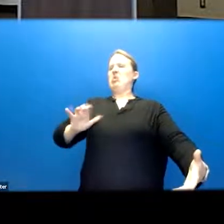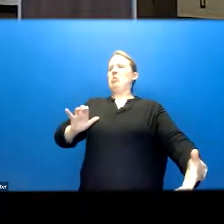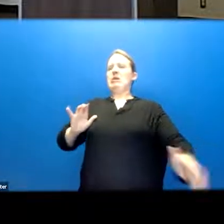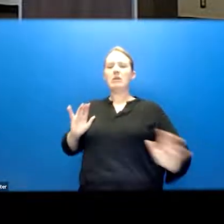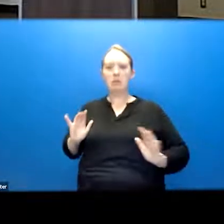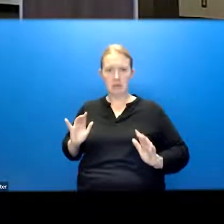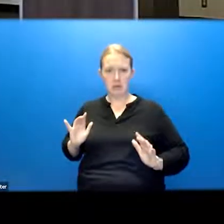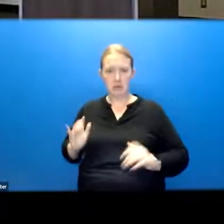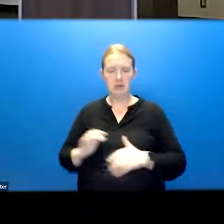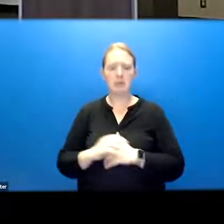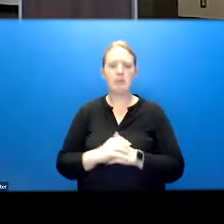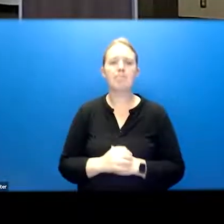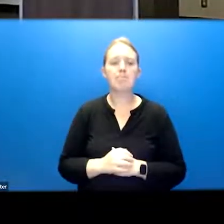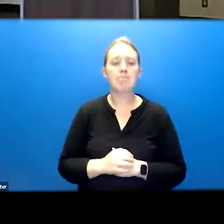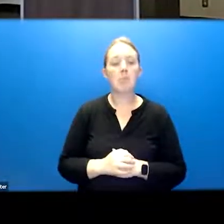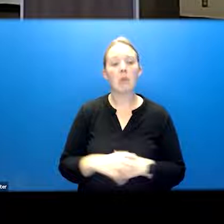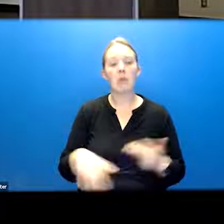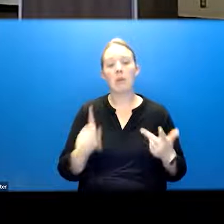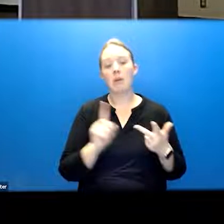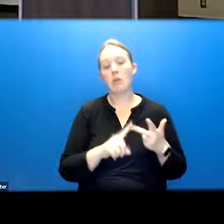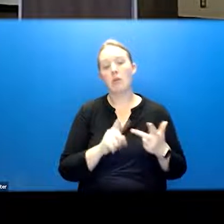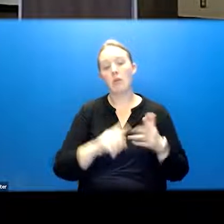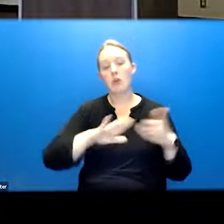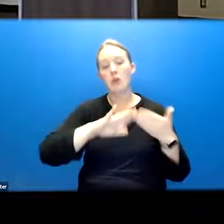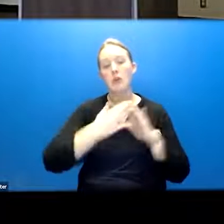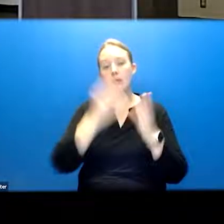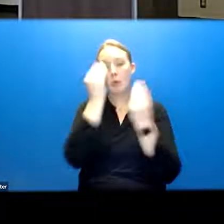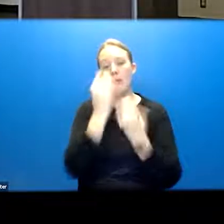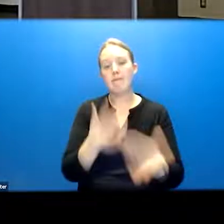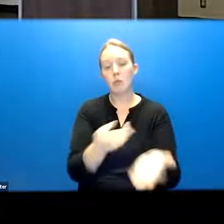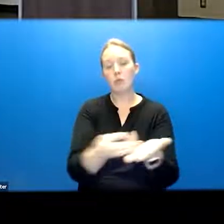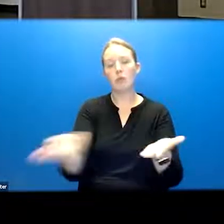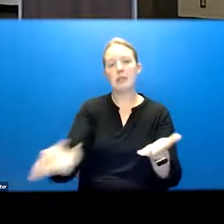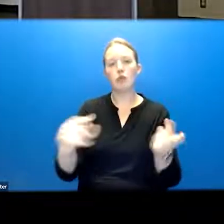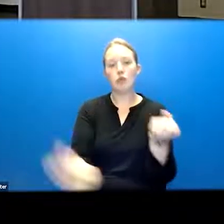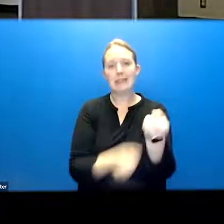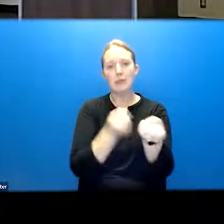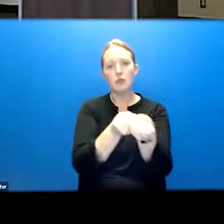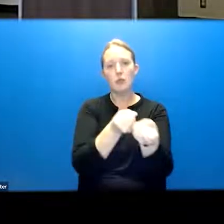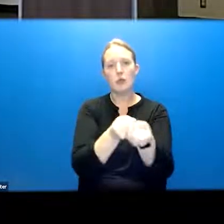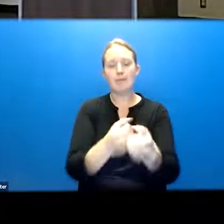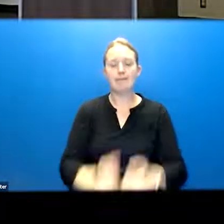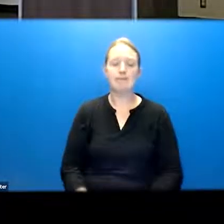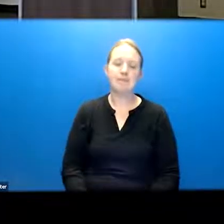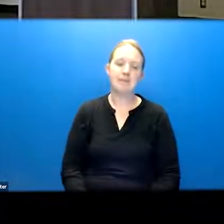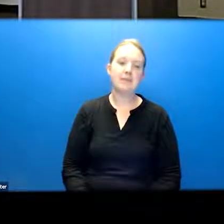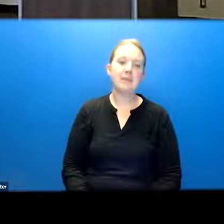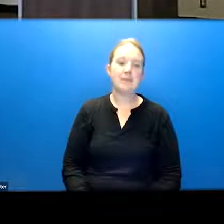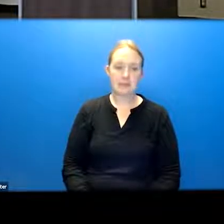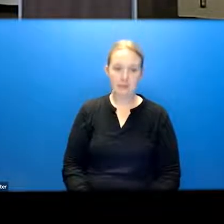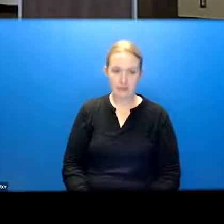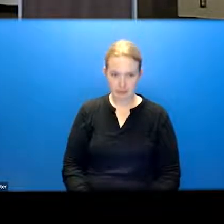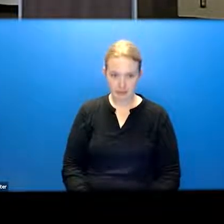providing. The third one is community-informed resources and support.